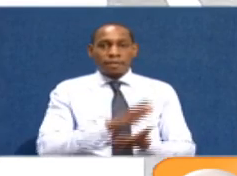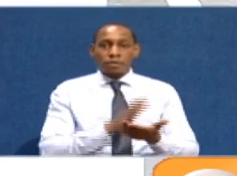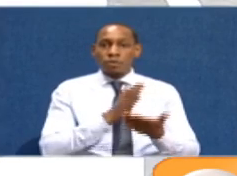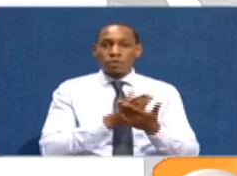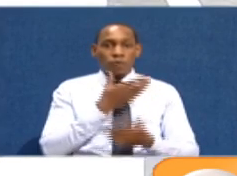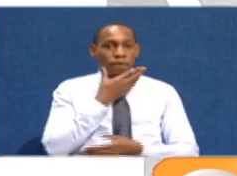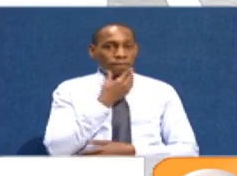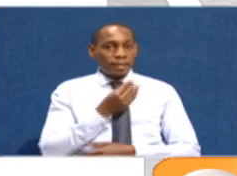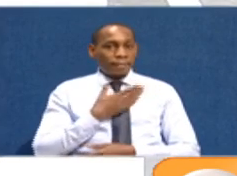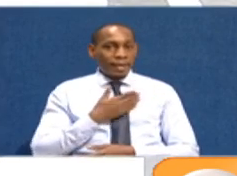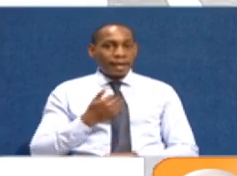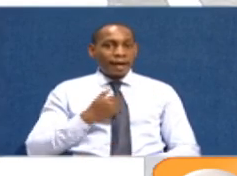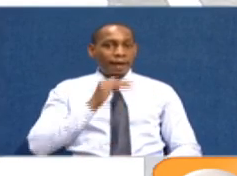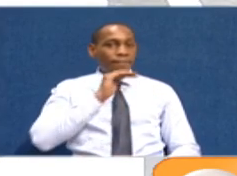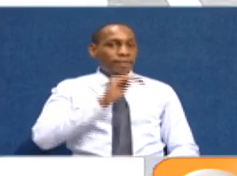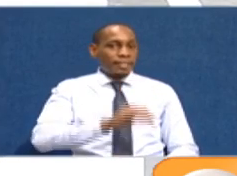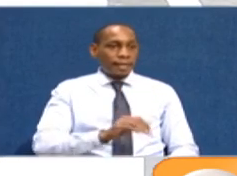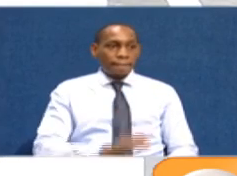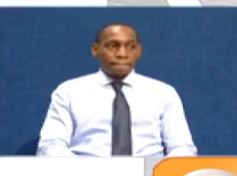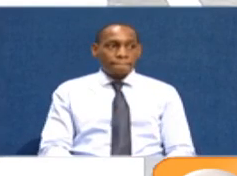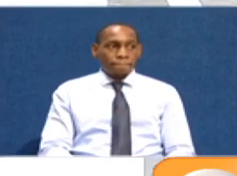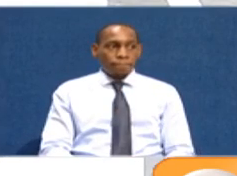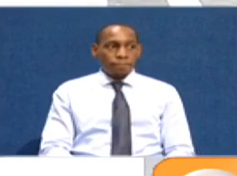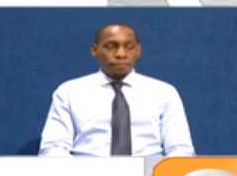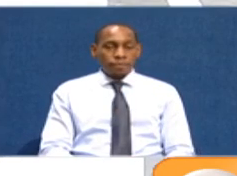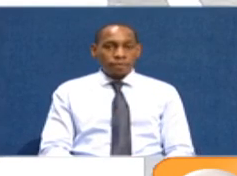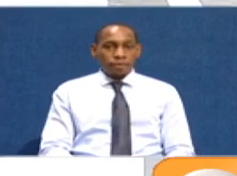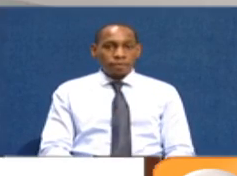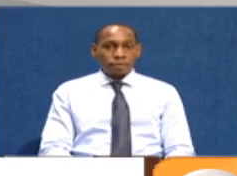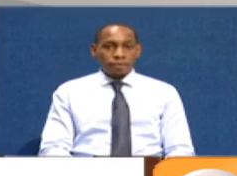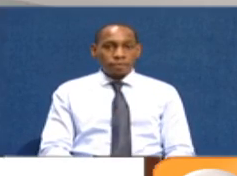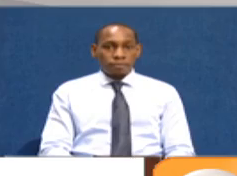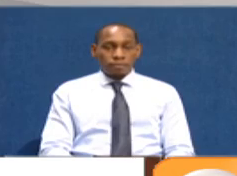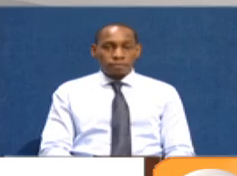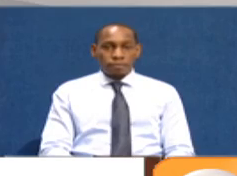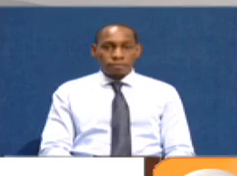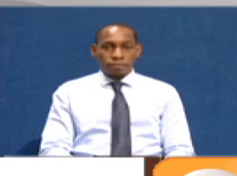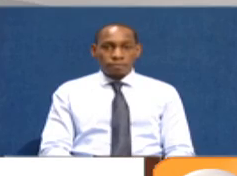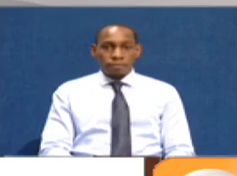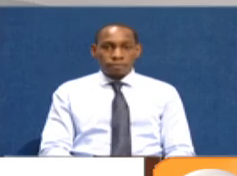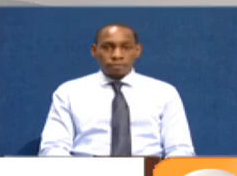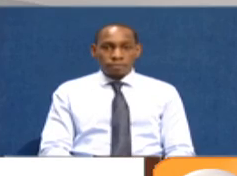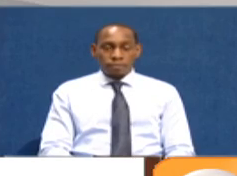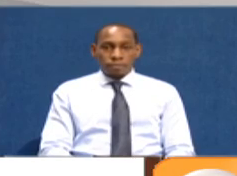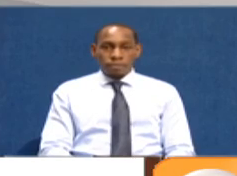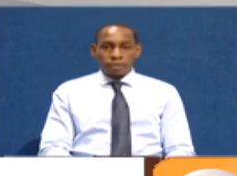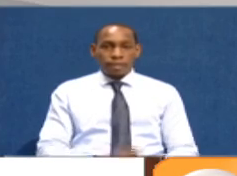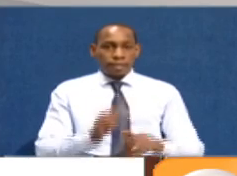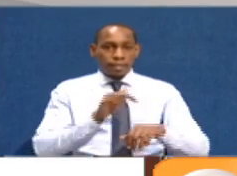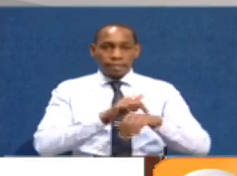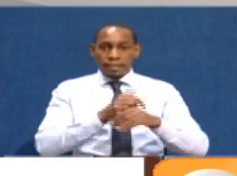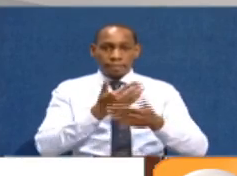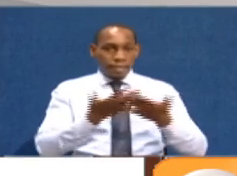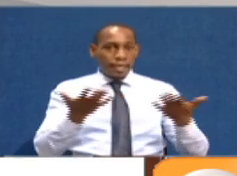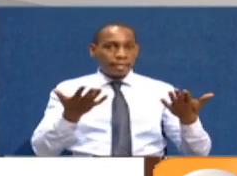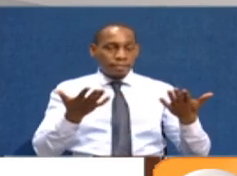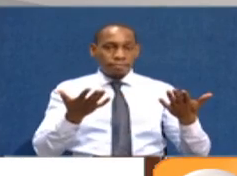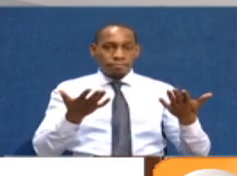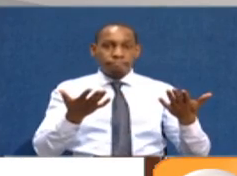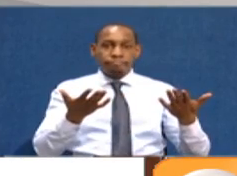dad finally has a son. Aww. They can, you know, he flips homes now. He's a retired pilot. Right. And whenever David comes,